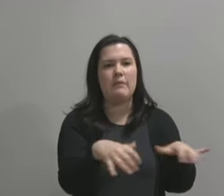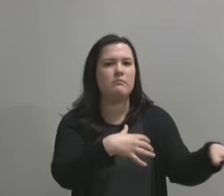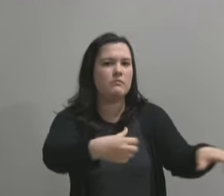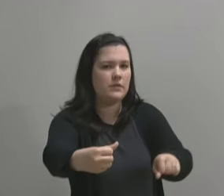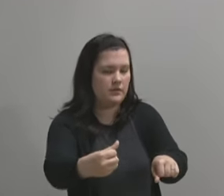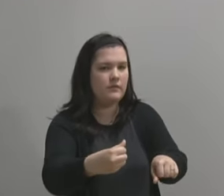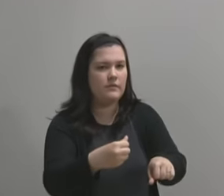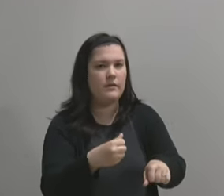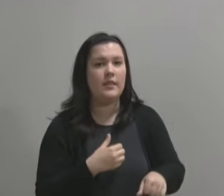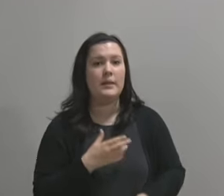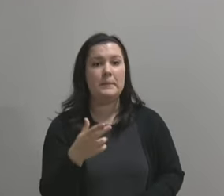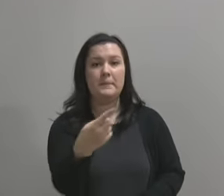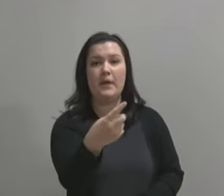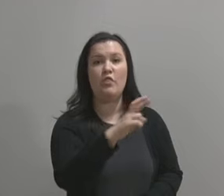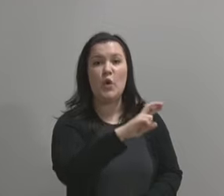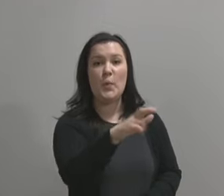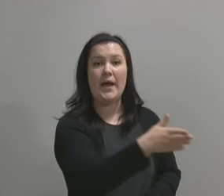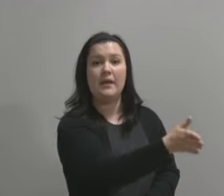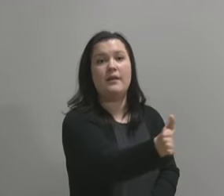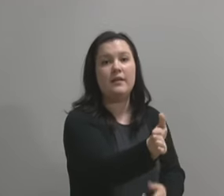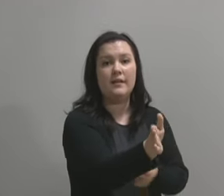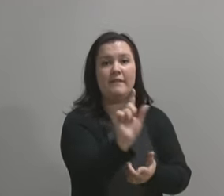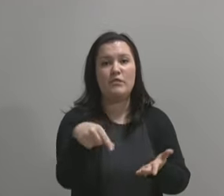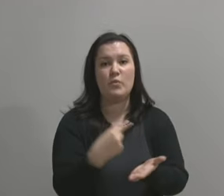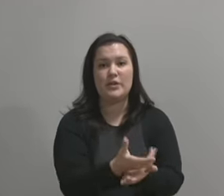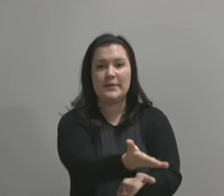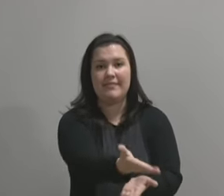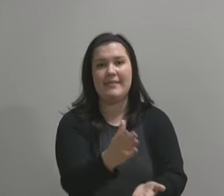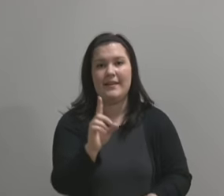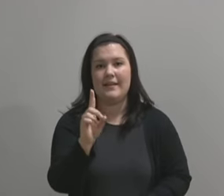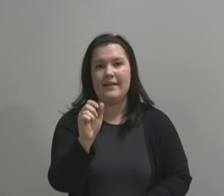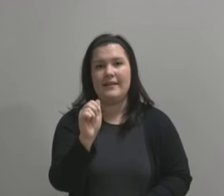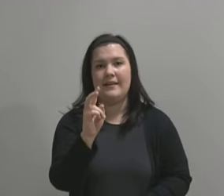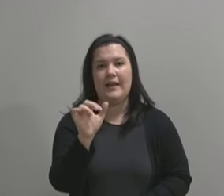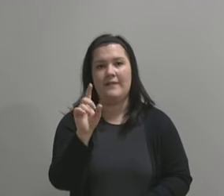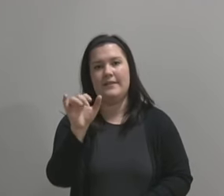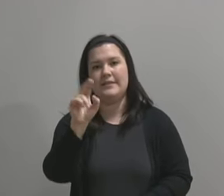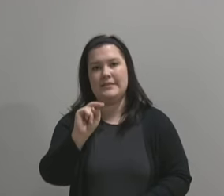and turn right, and you may join your graduates at the Davidson